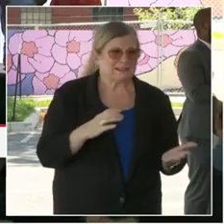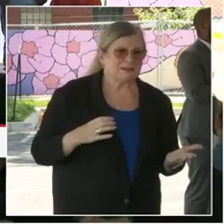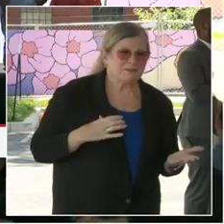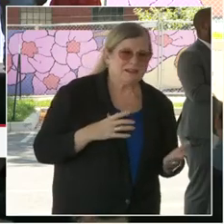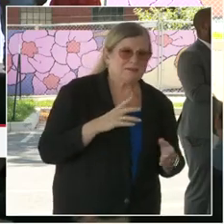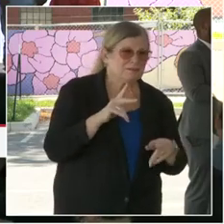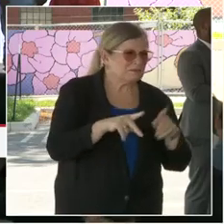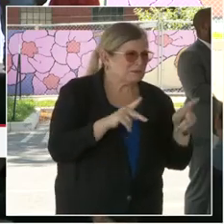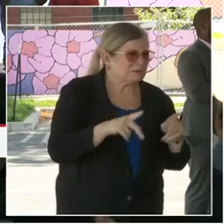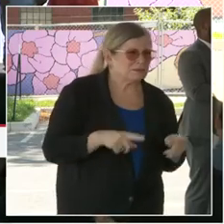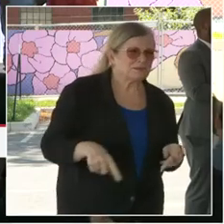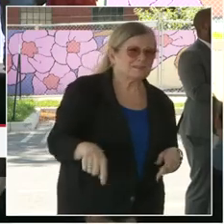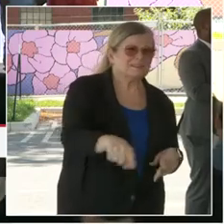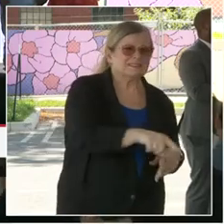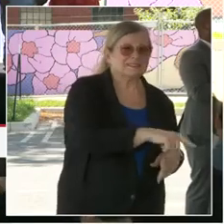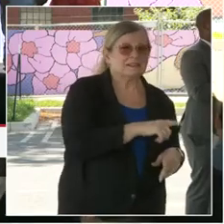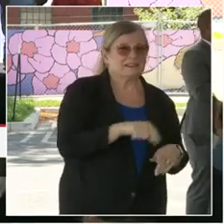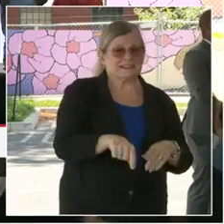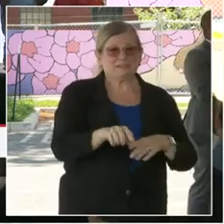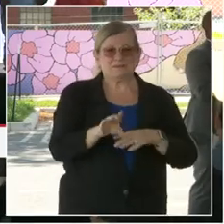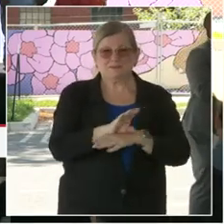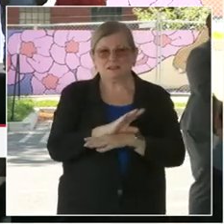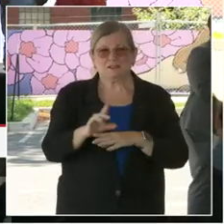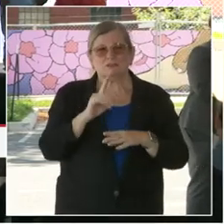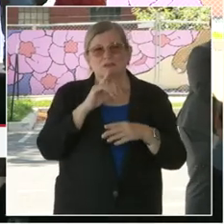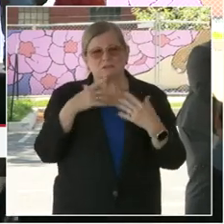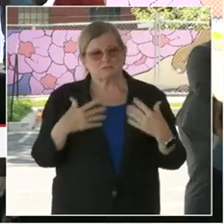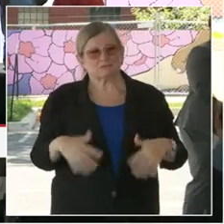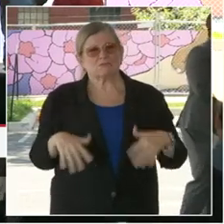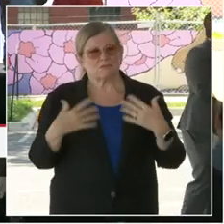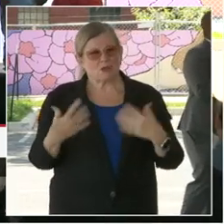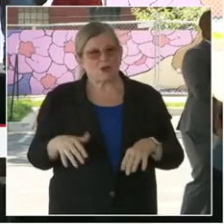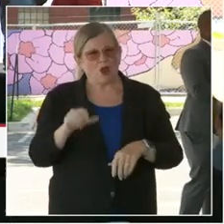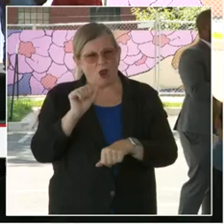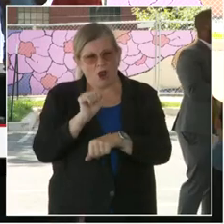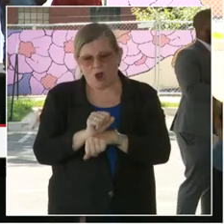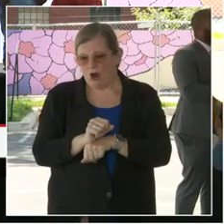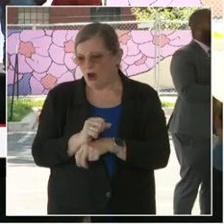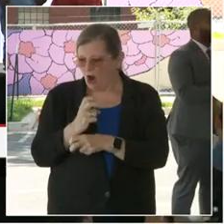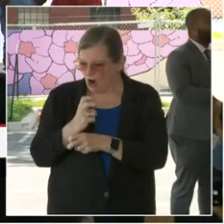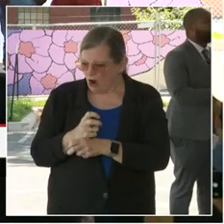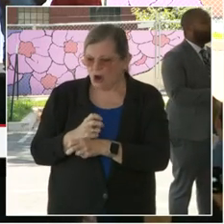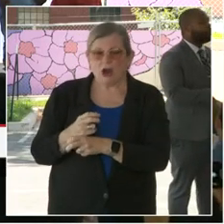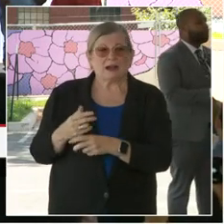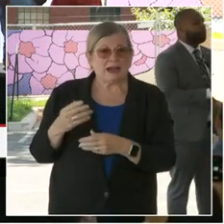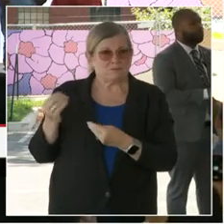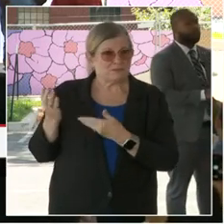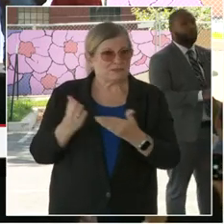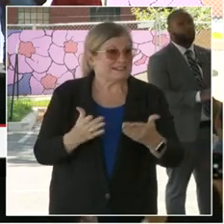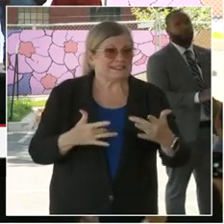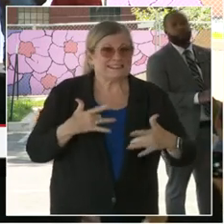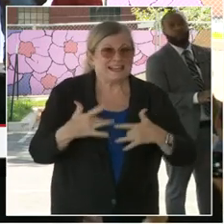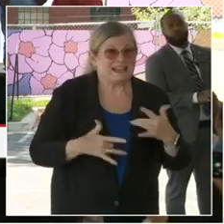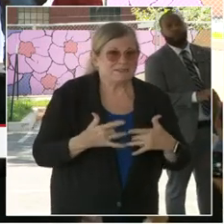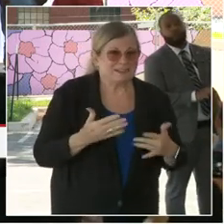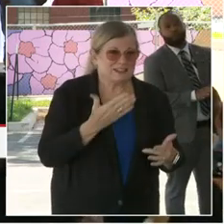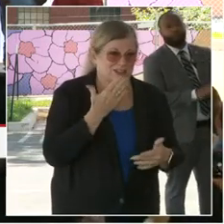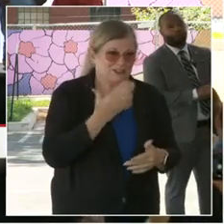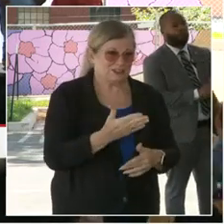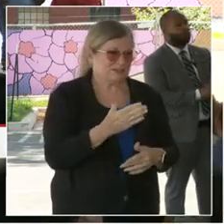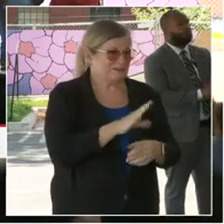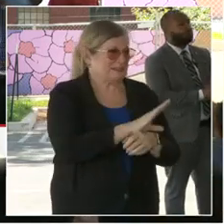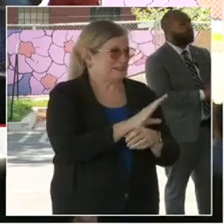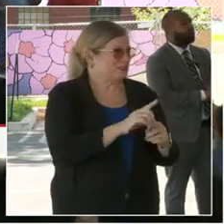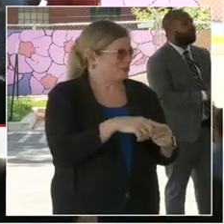really hard, and we're going to bring some exciting things and some really good retail businesses to Ward 8.